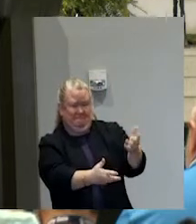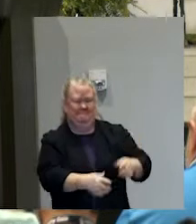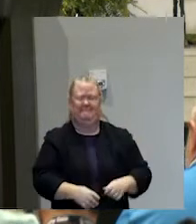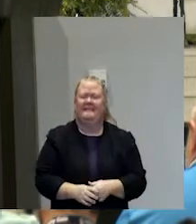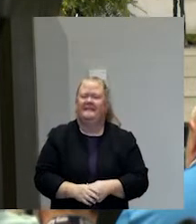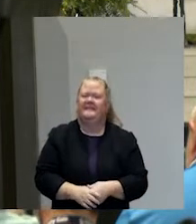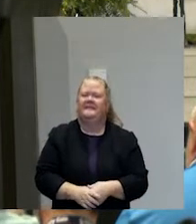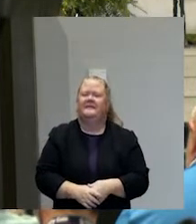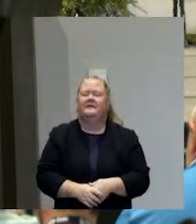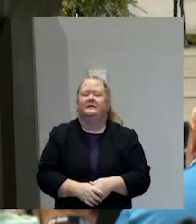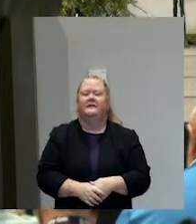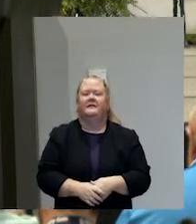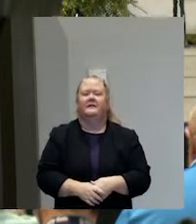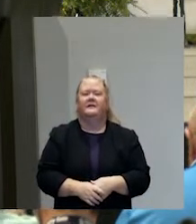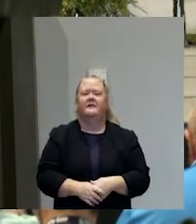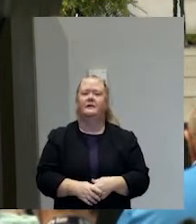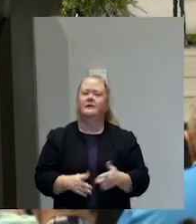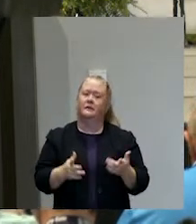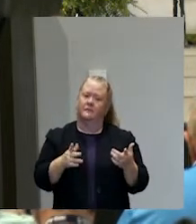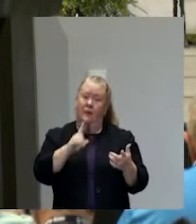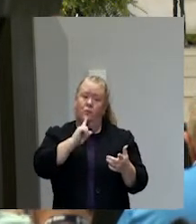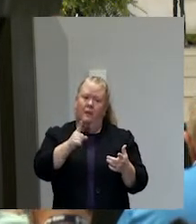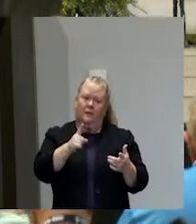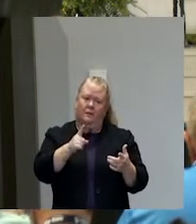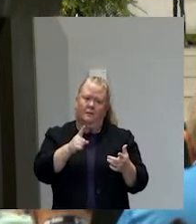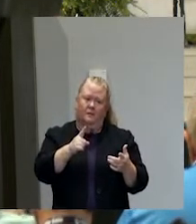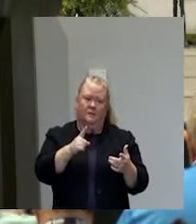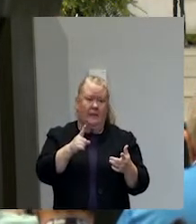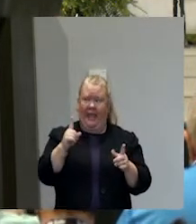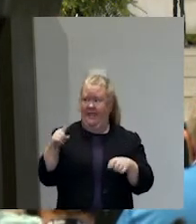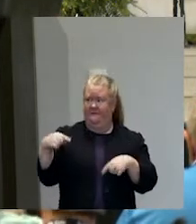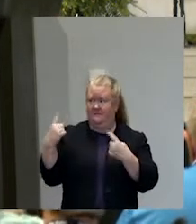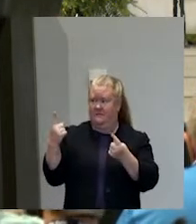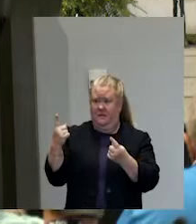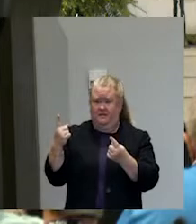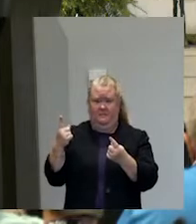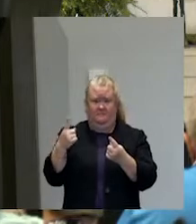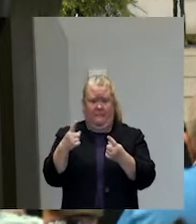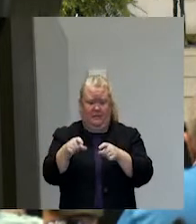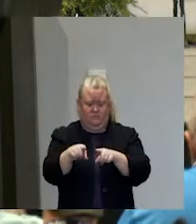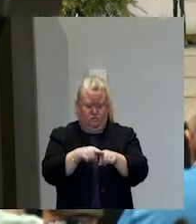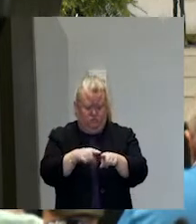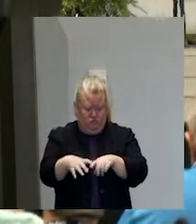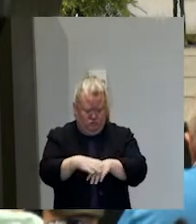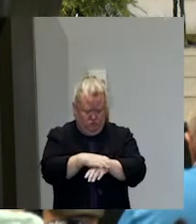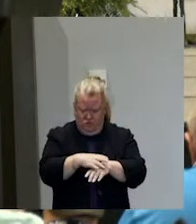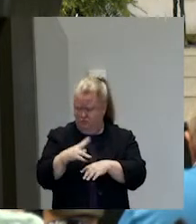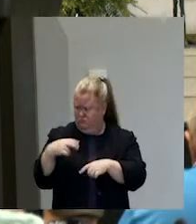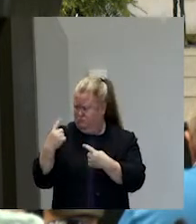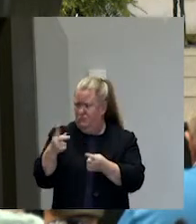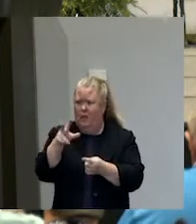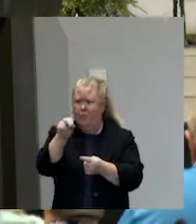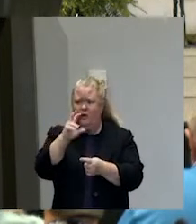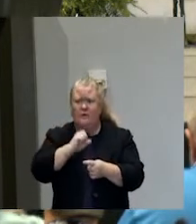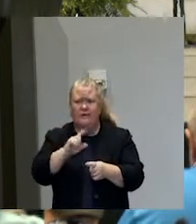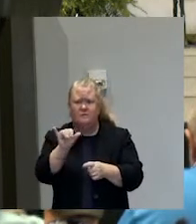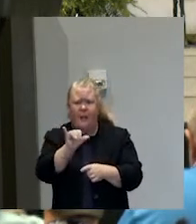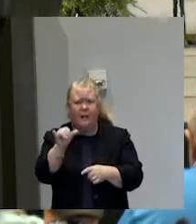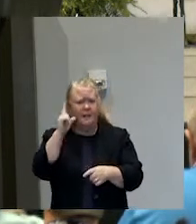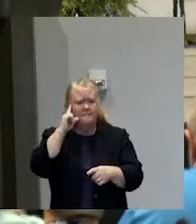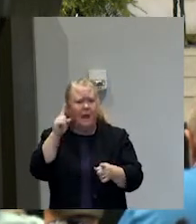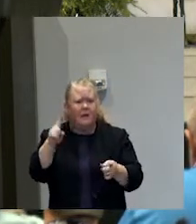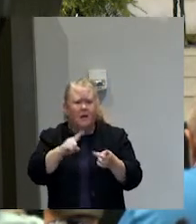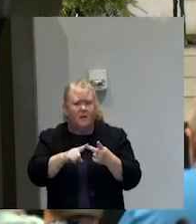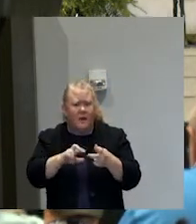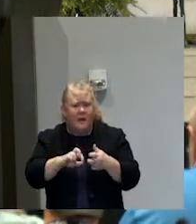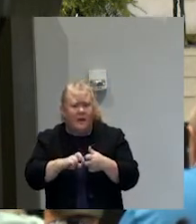Isn't it neat? Which incidentally, I haven't taken a poop since I was 30 either. Which is another thing. I understand gastrointestinal issues